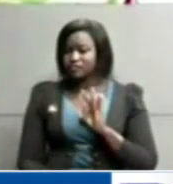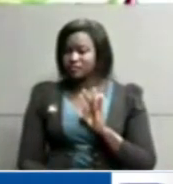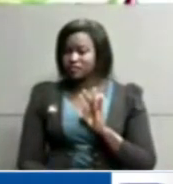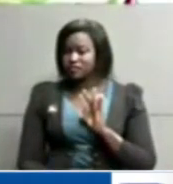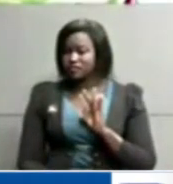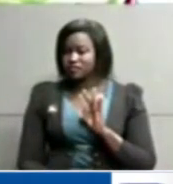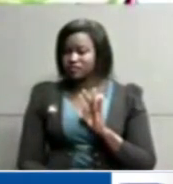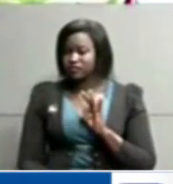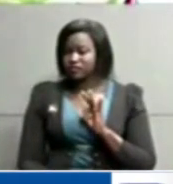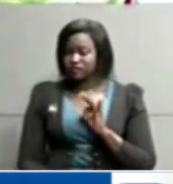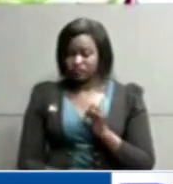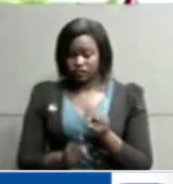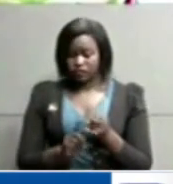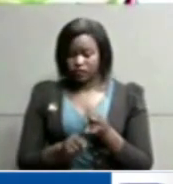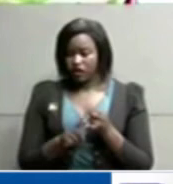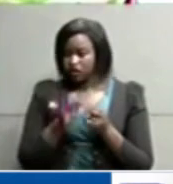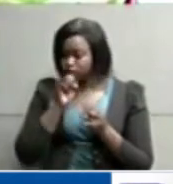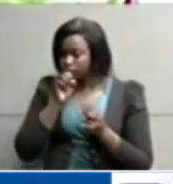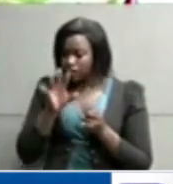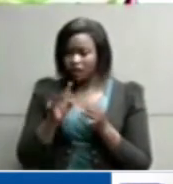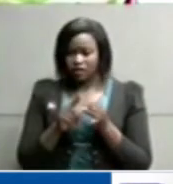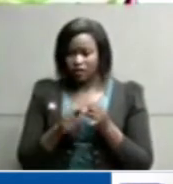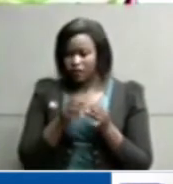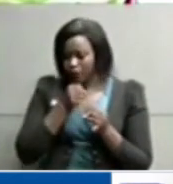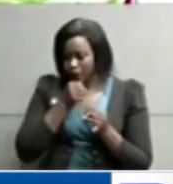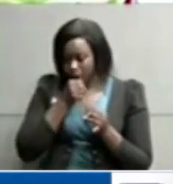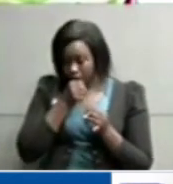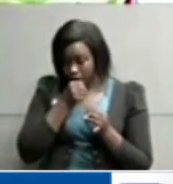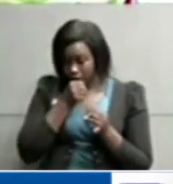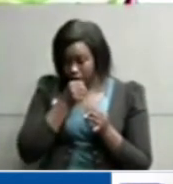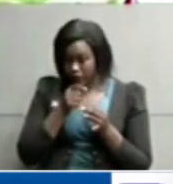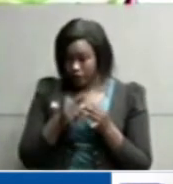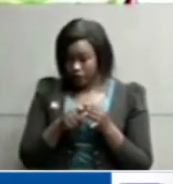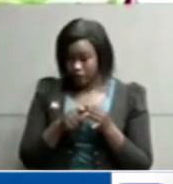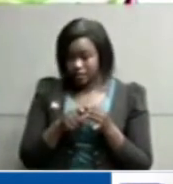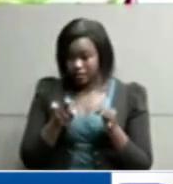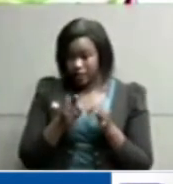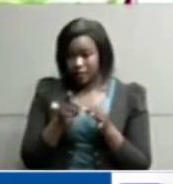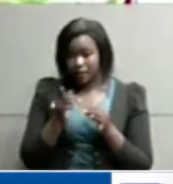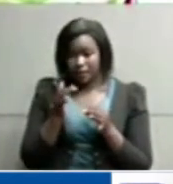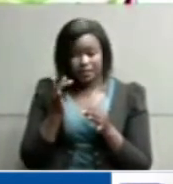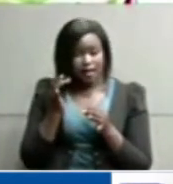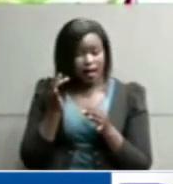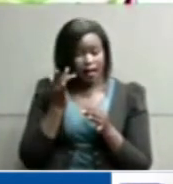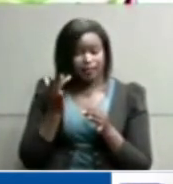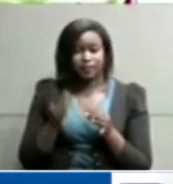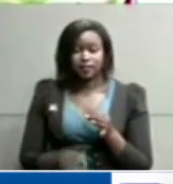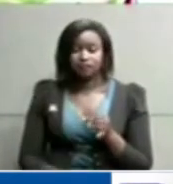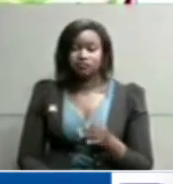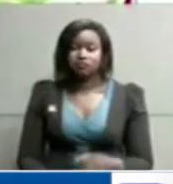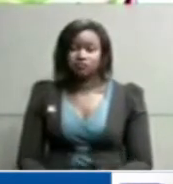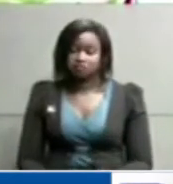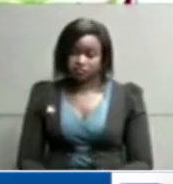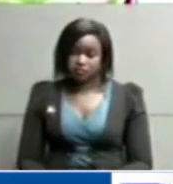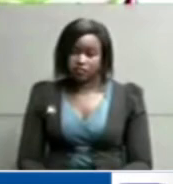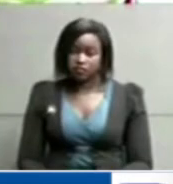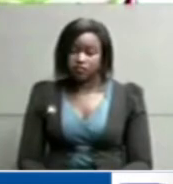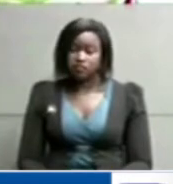Okwe chambra, okora, okwe kwataho. Because even if the surfaces were